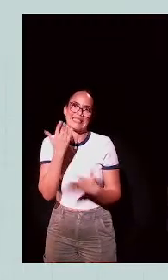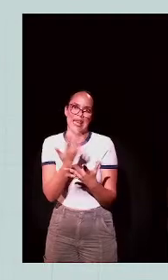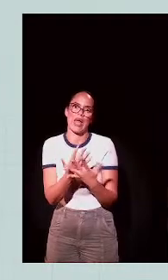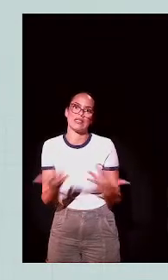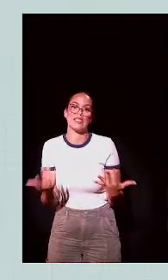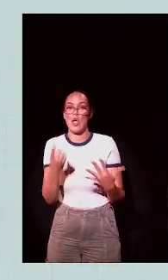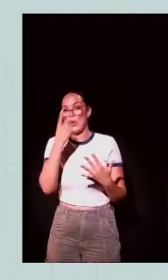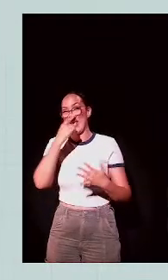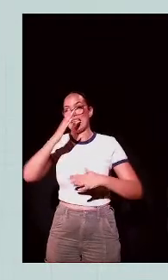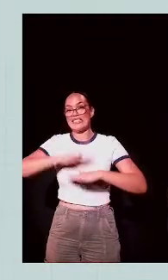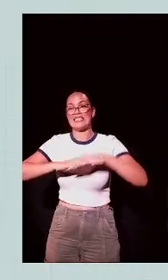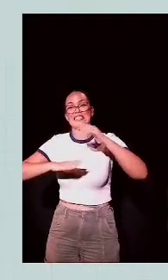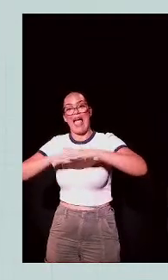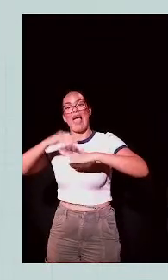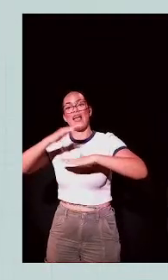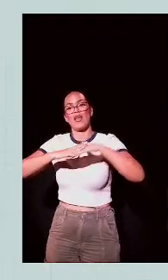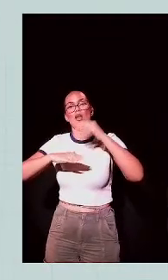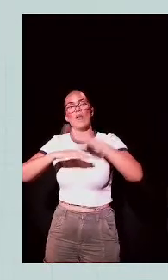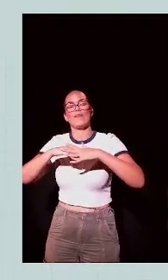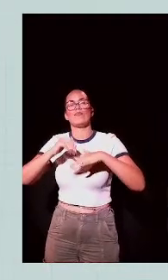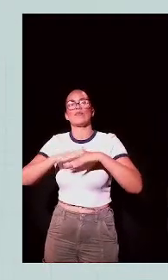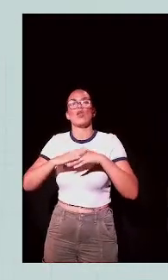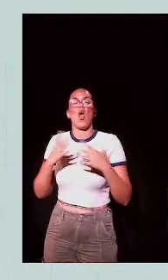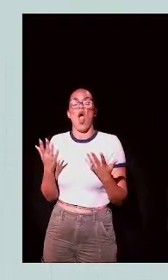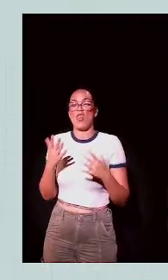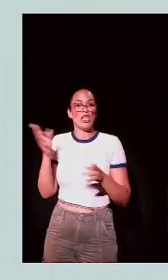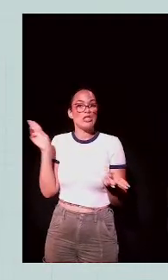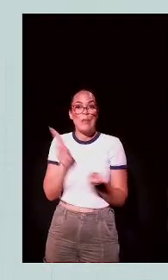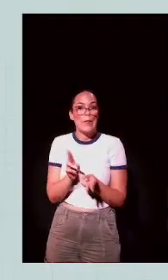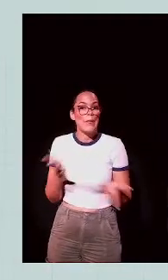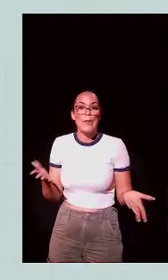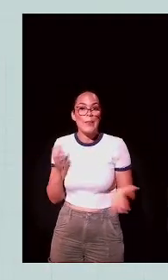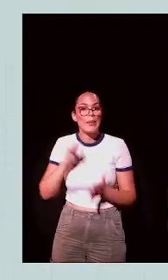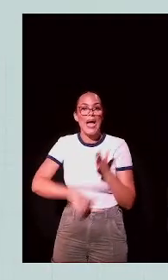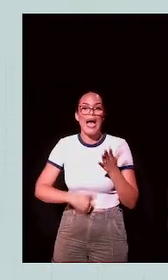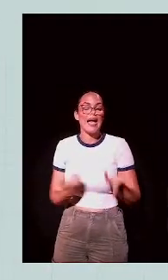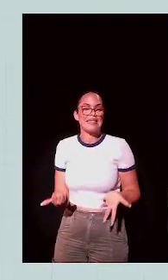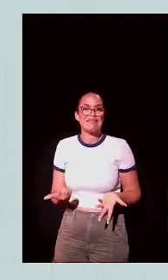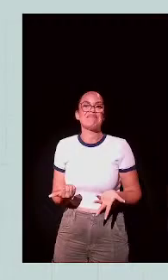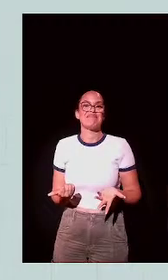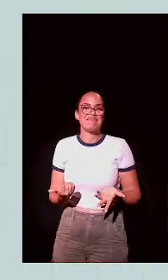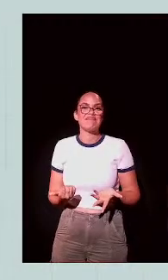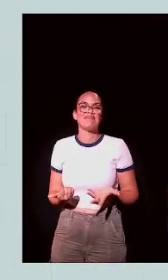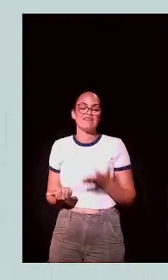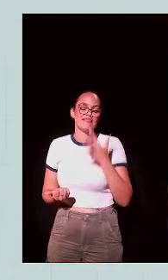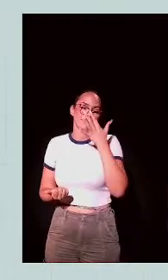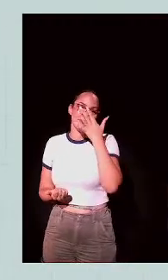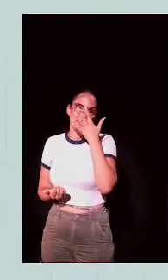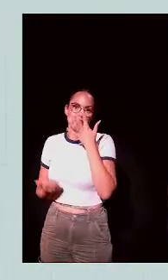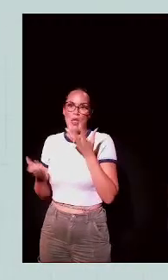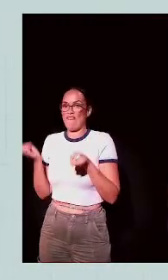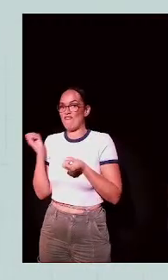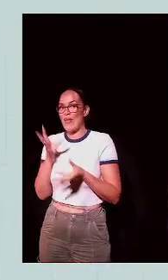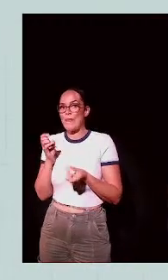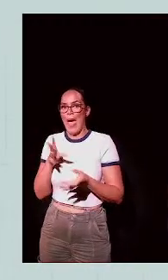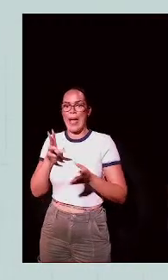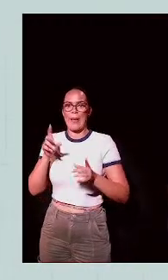or regular patch cables with some mults are cheap. And yeah, lots of feedback